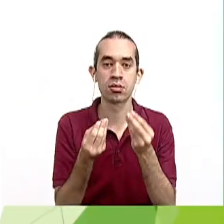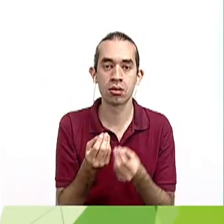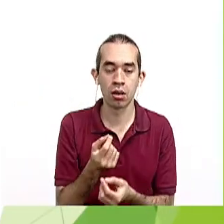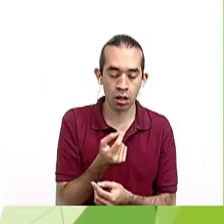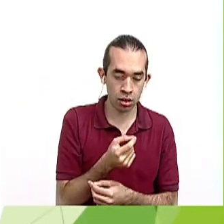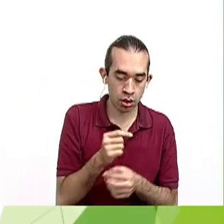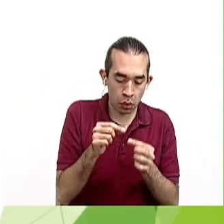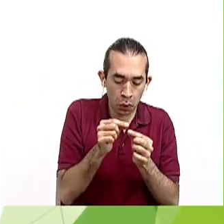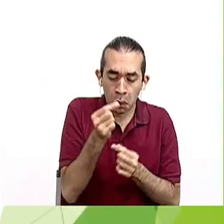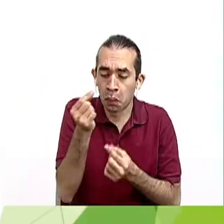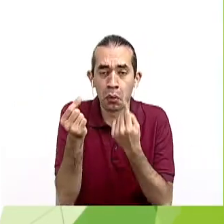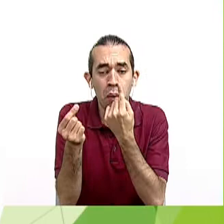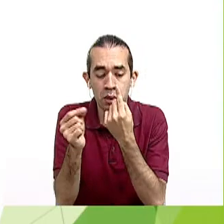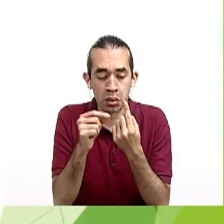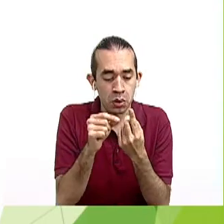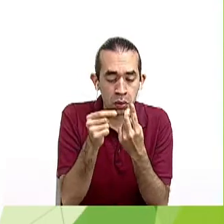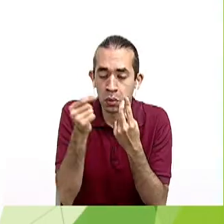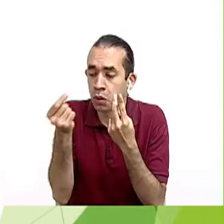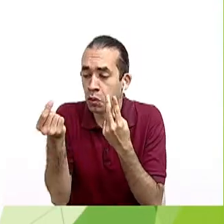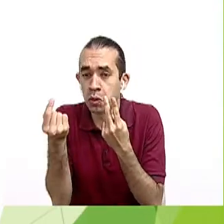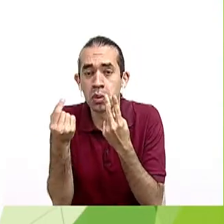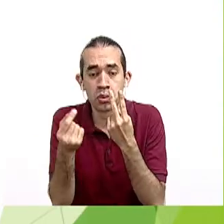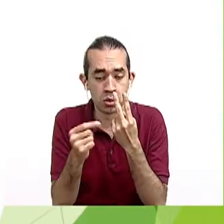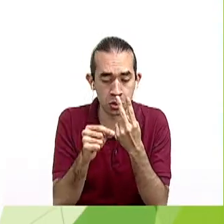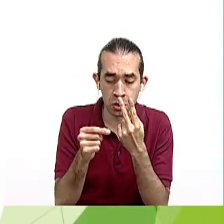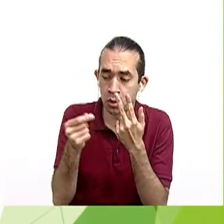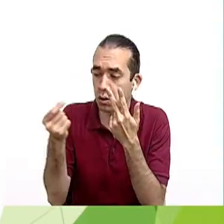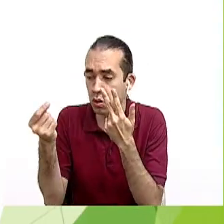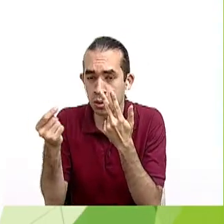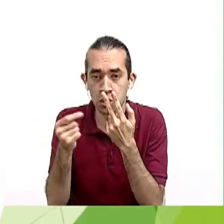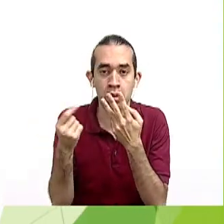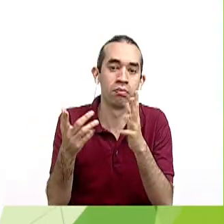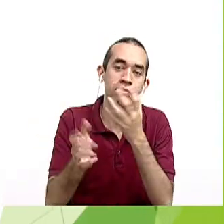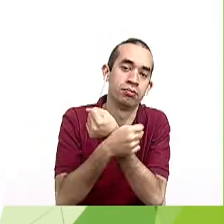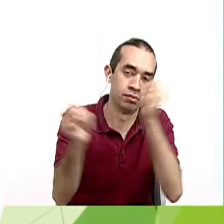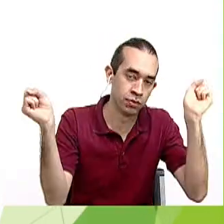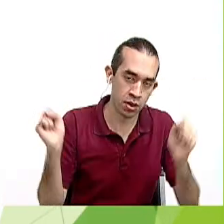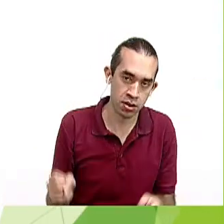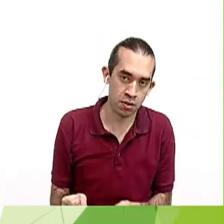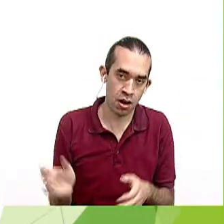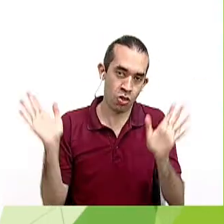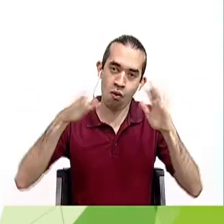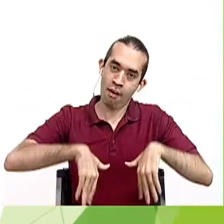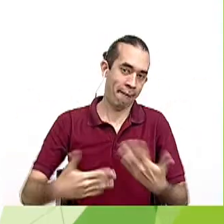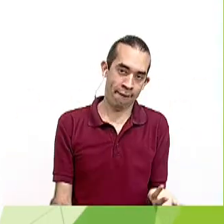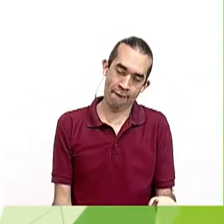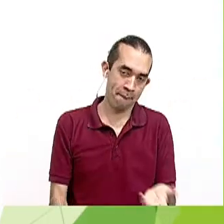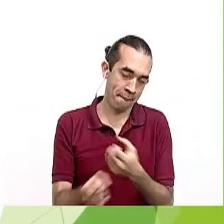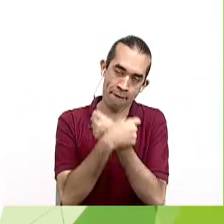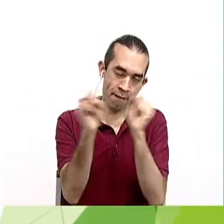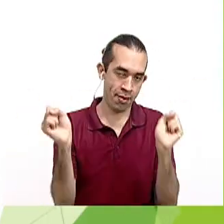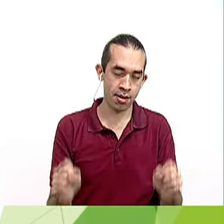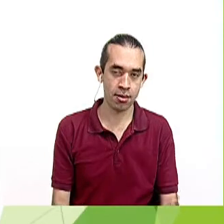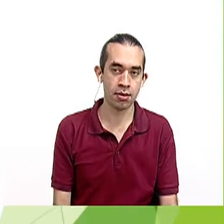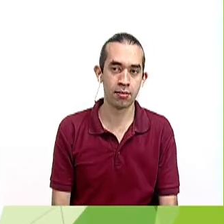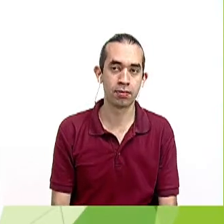grain of rice, 2 grains of rice. No, rice is, well, no, it doesn't exist, right? Impossible.